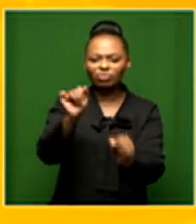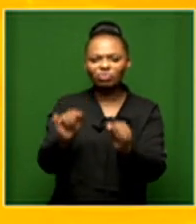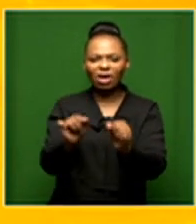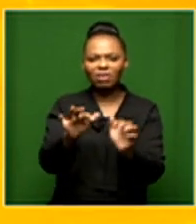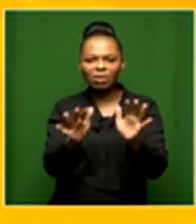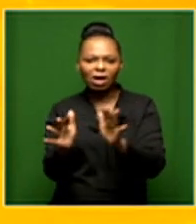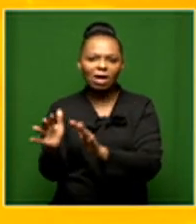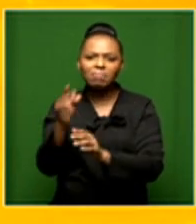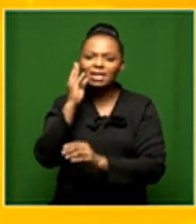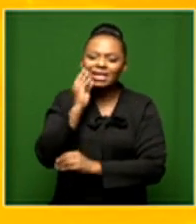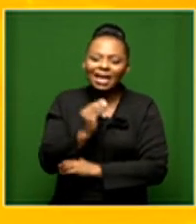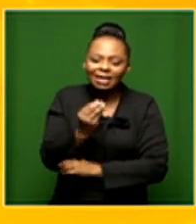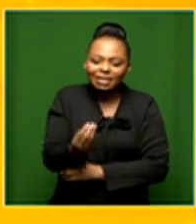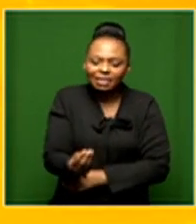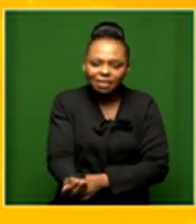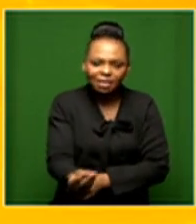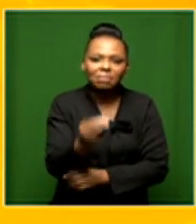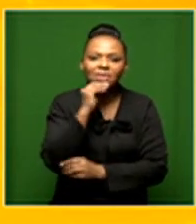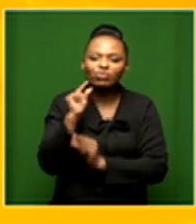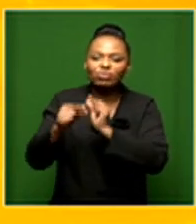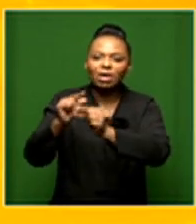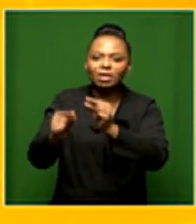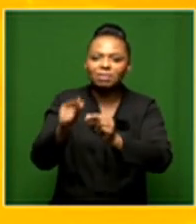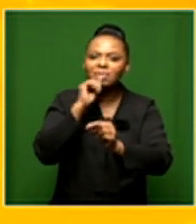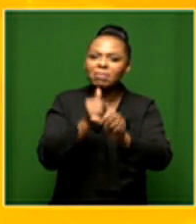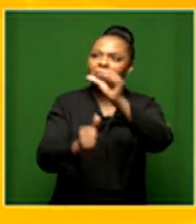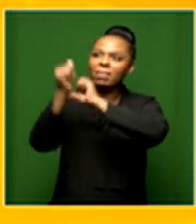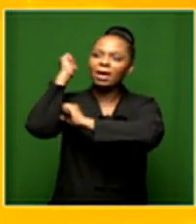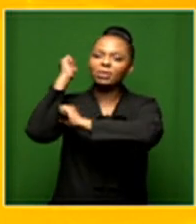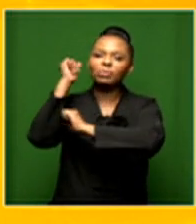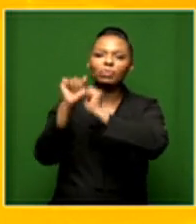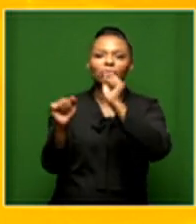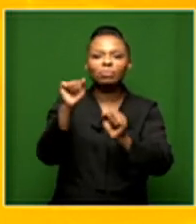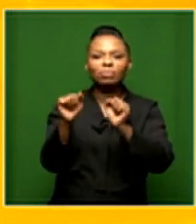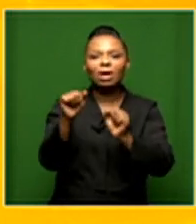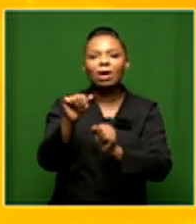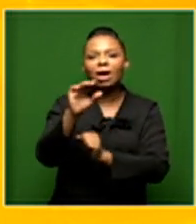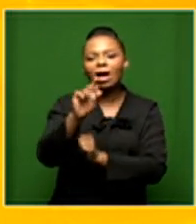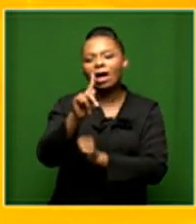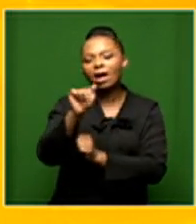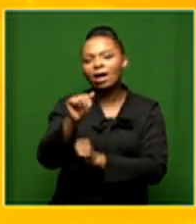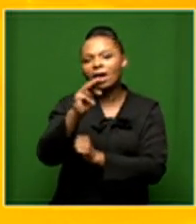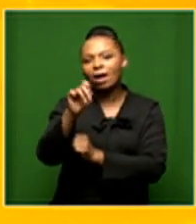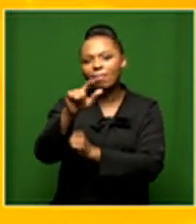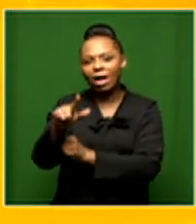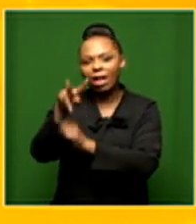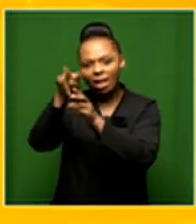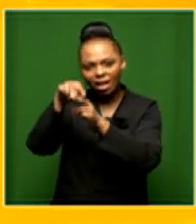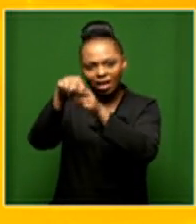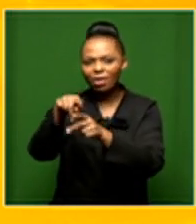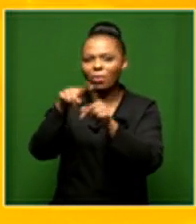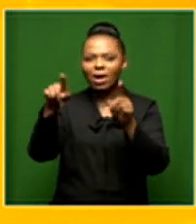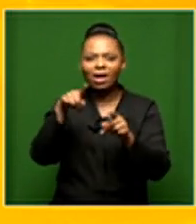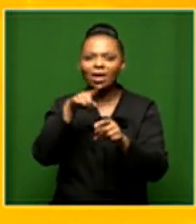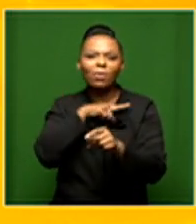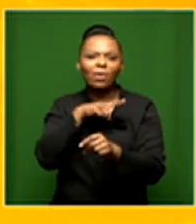his great-grandson or the generation after that will go back to camels. Because, it seems as though we're not learning